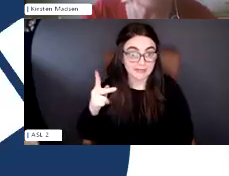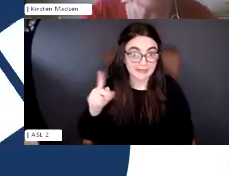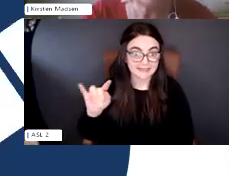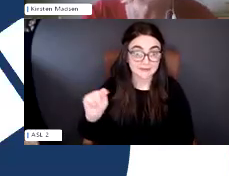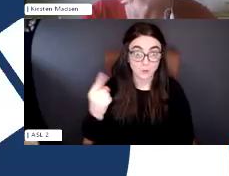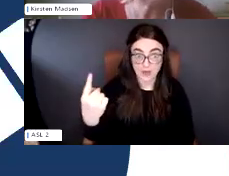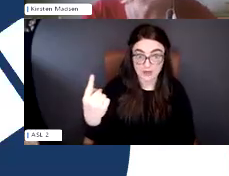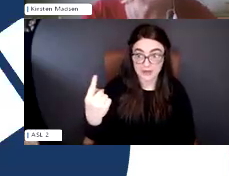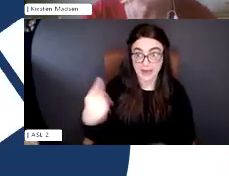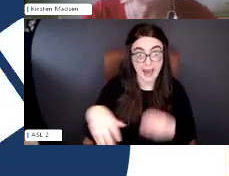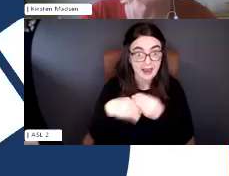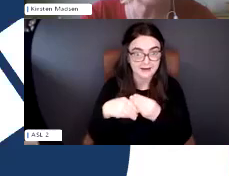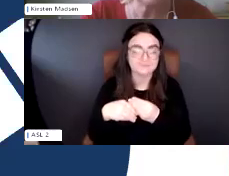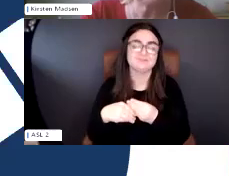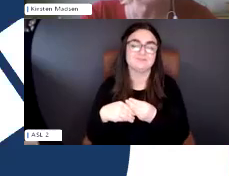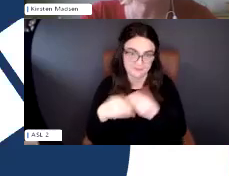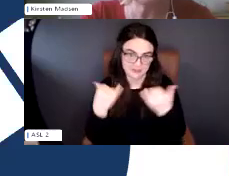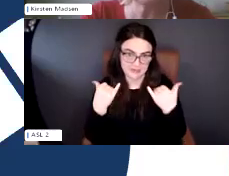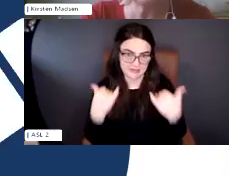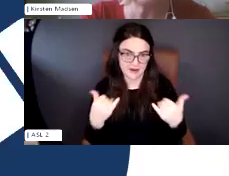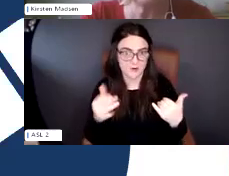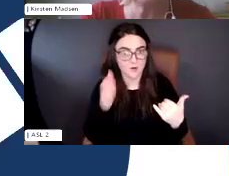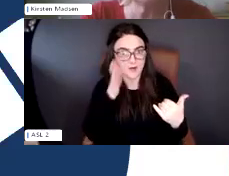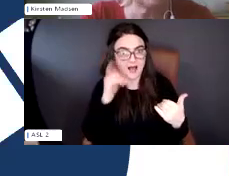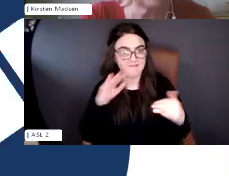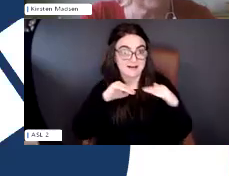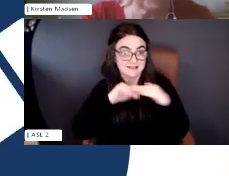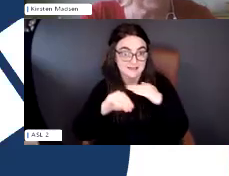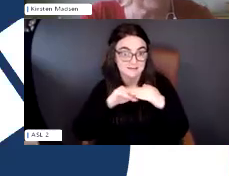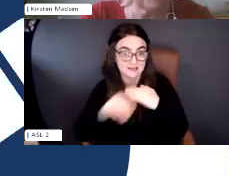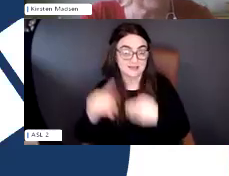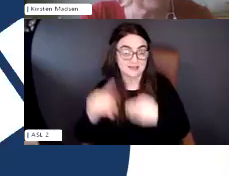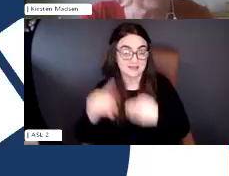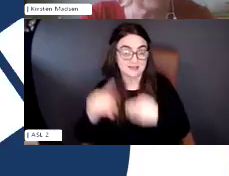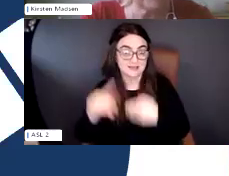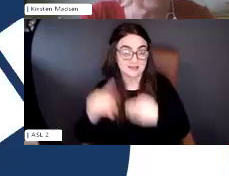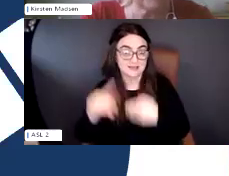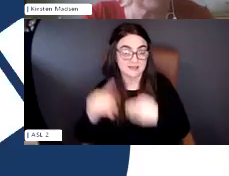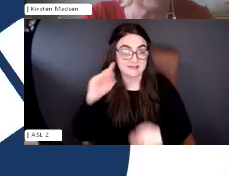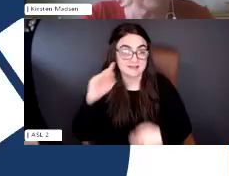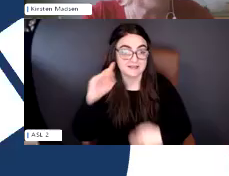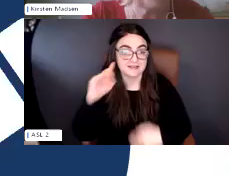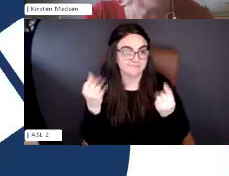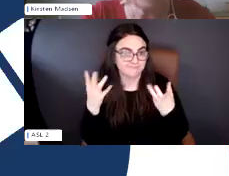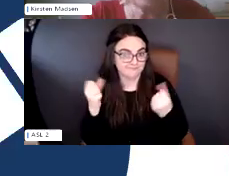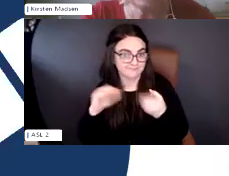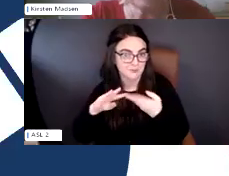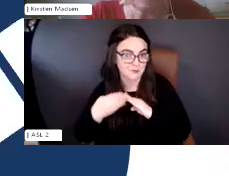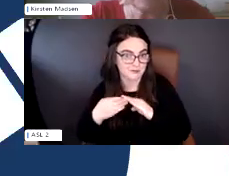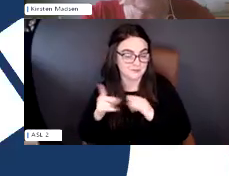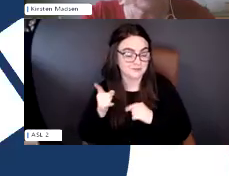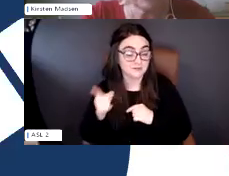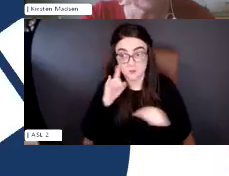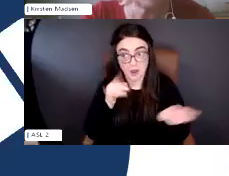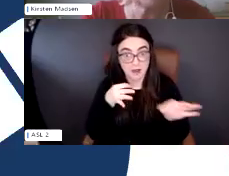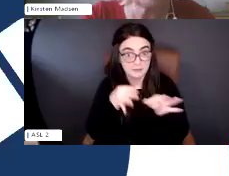thing is because we're going to be having accessibility for the deaf community. So there's going to be, in the